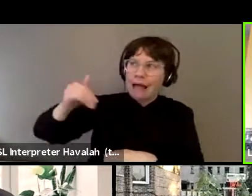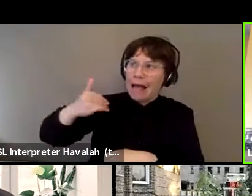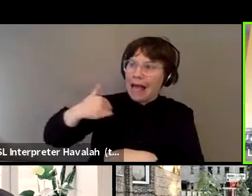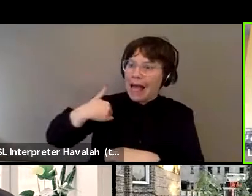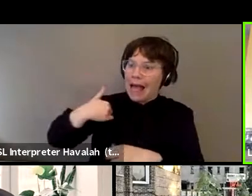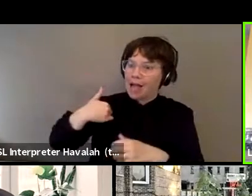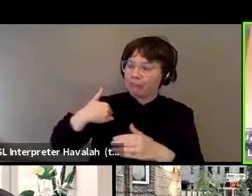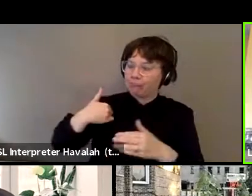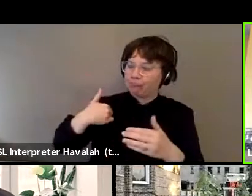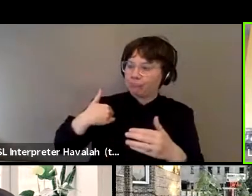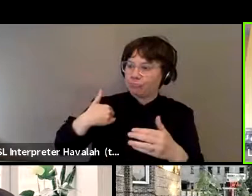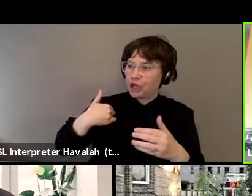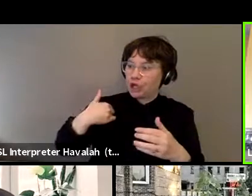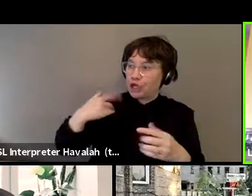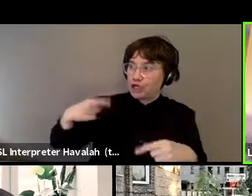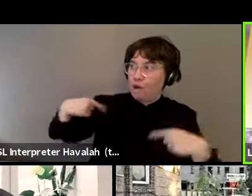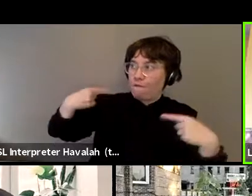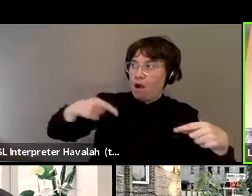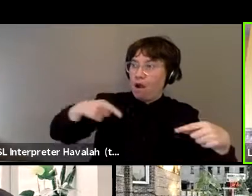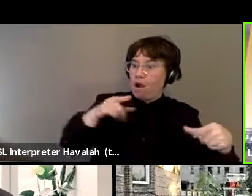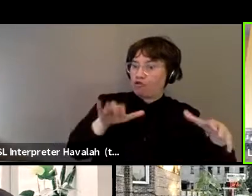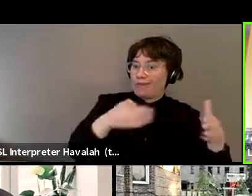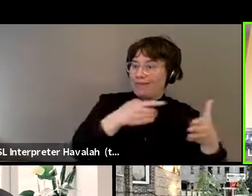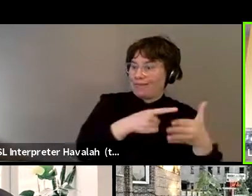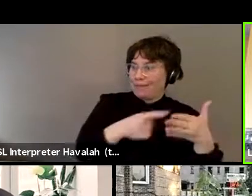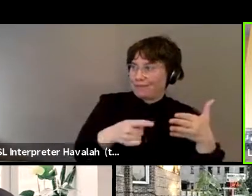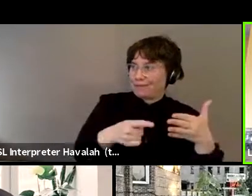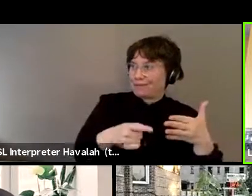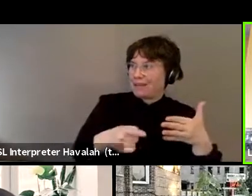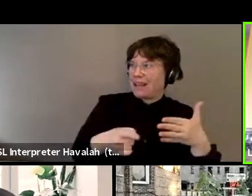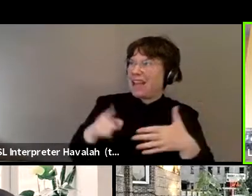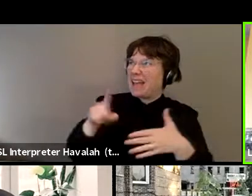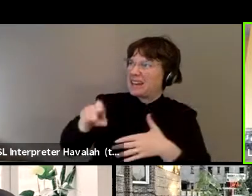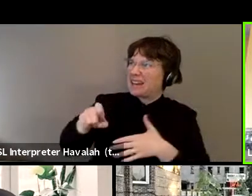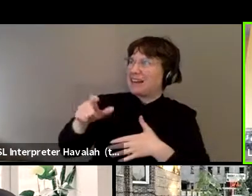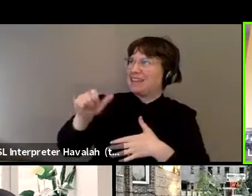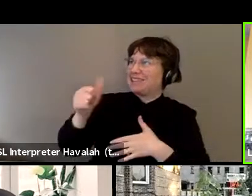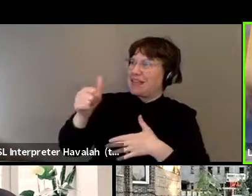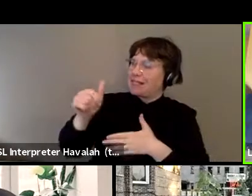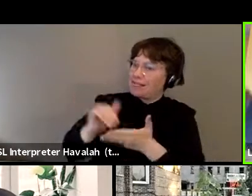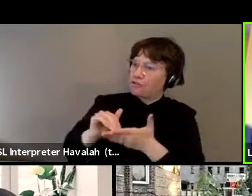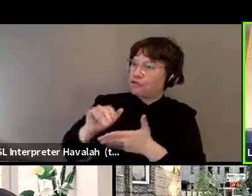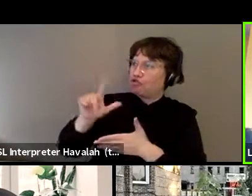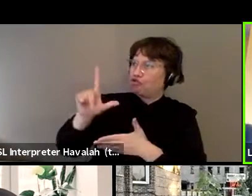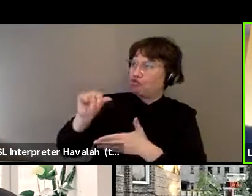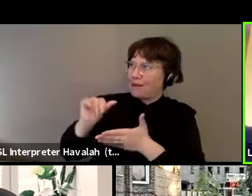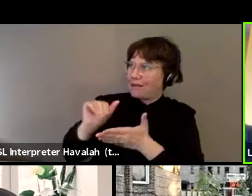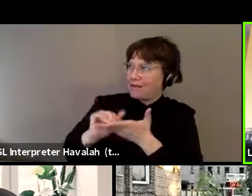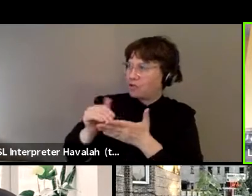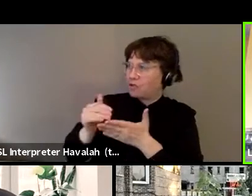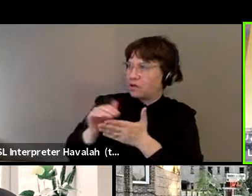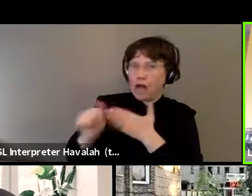this far. I'm applying for $5,000 or $10,000 or $20,000 to get me this much further.